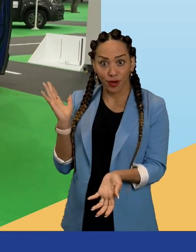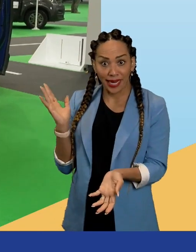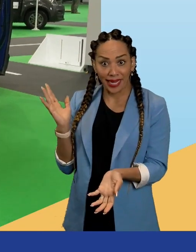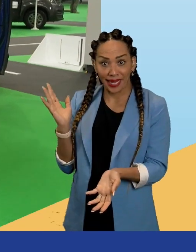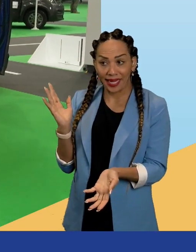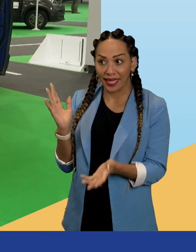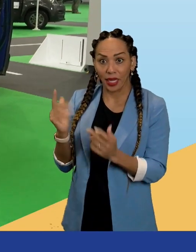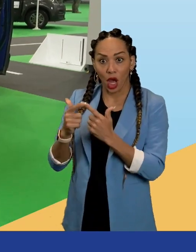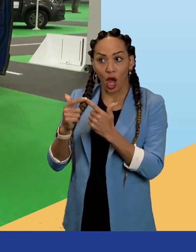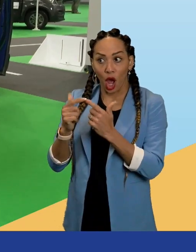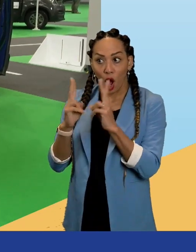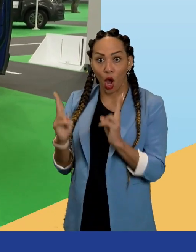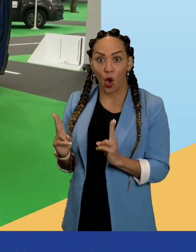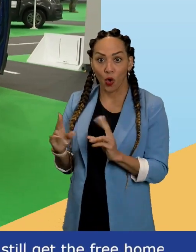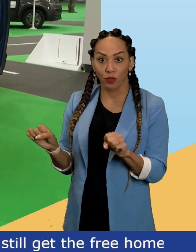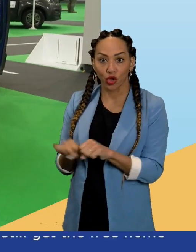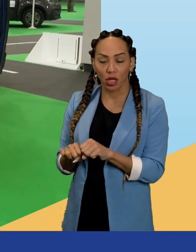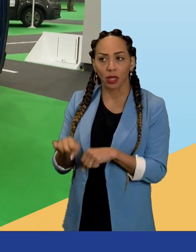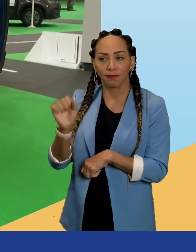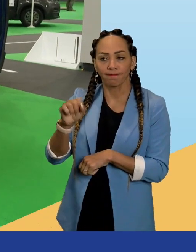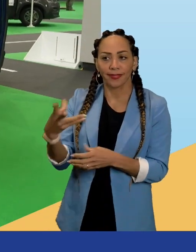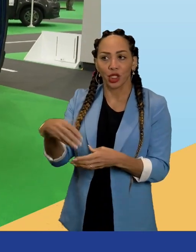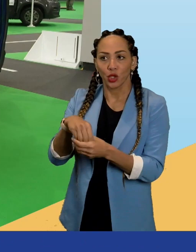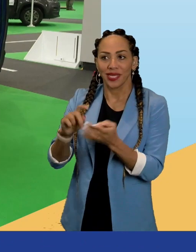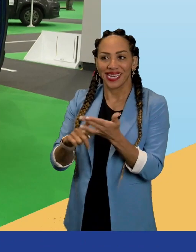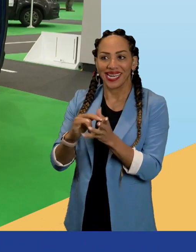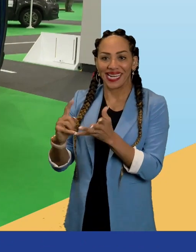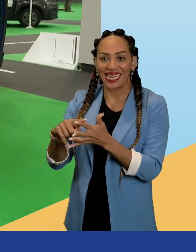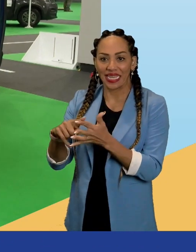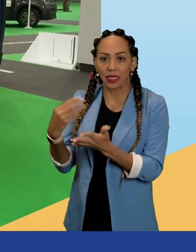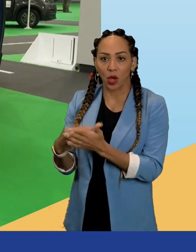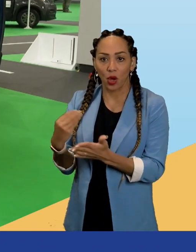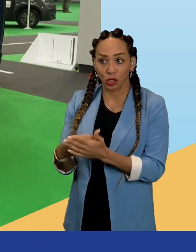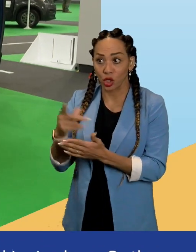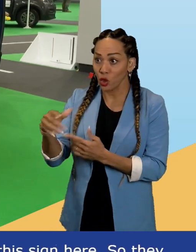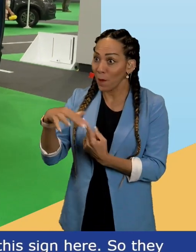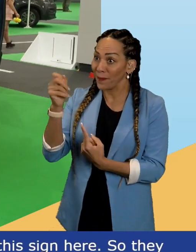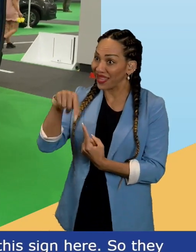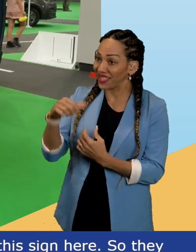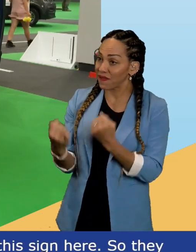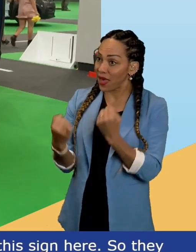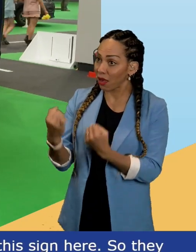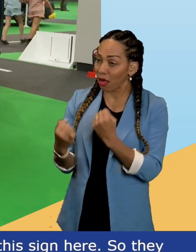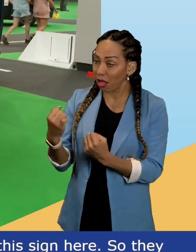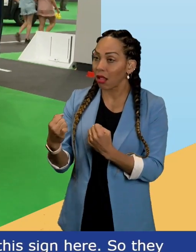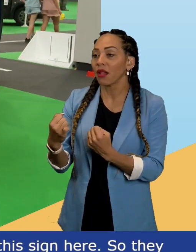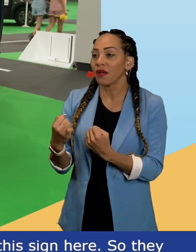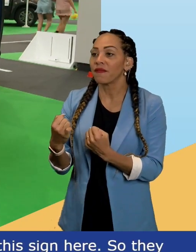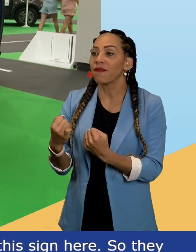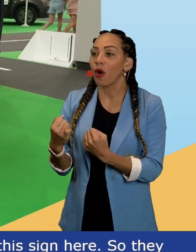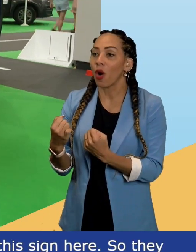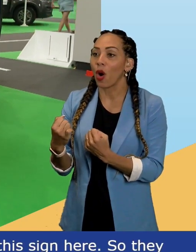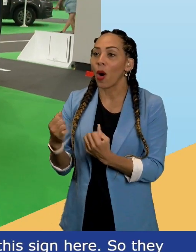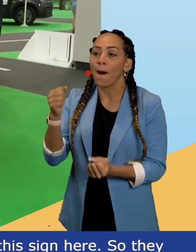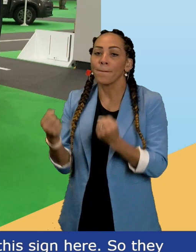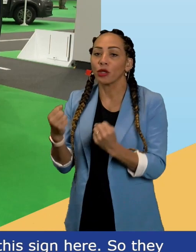included within the lease cost. So if you were to choose this vehicle on the Motability scheme today, provided there aren't any restrictions with where you live, it